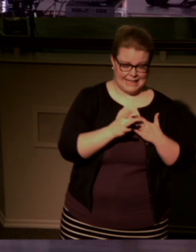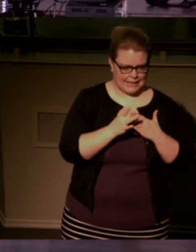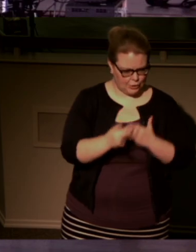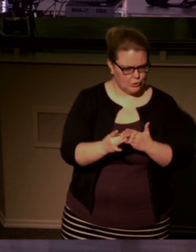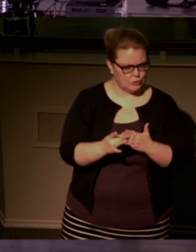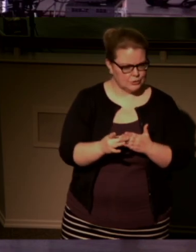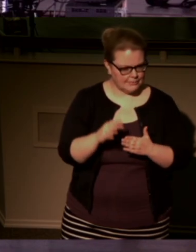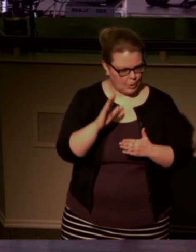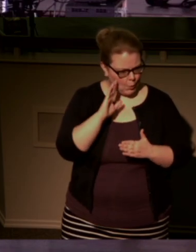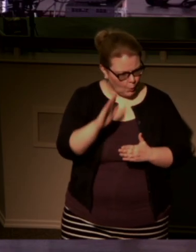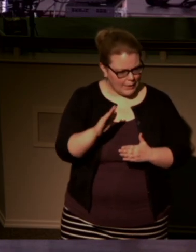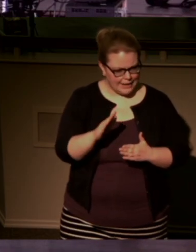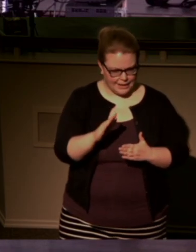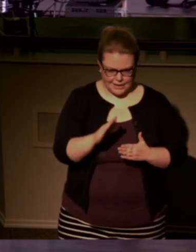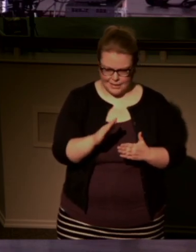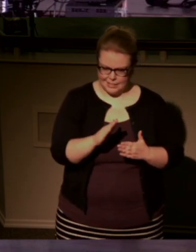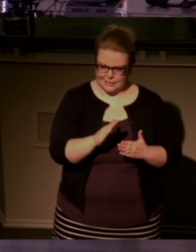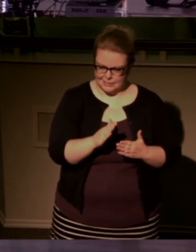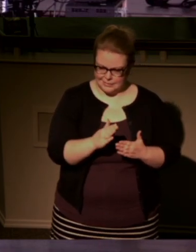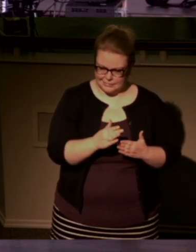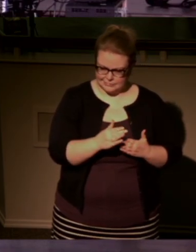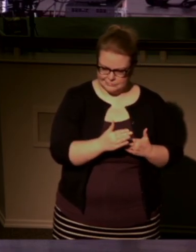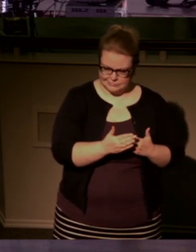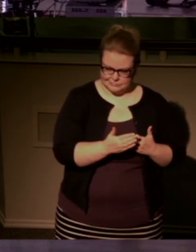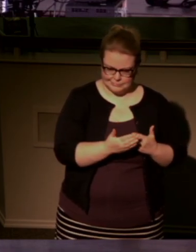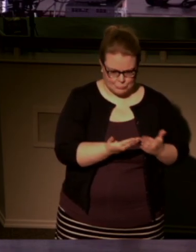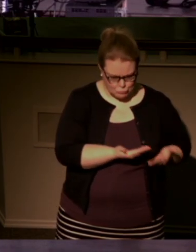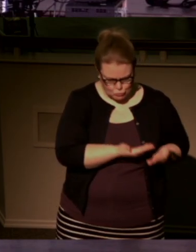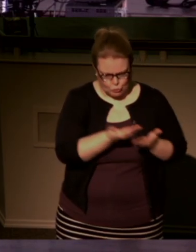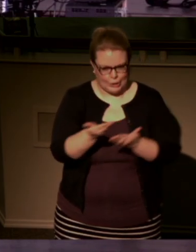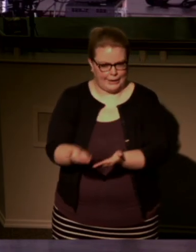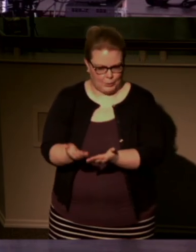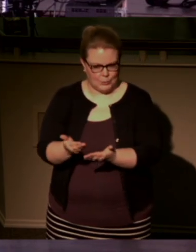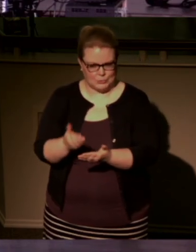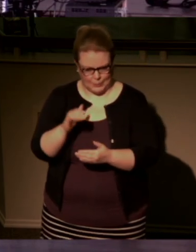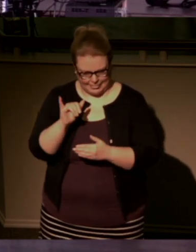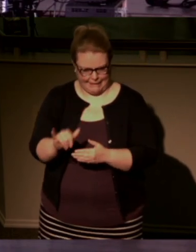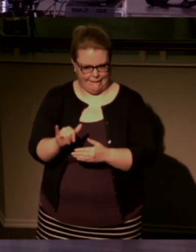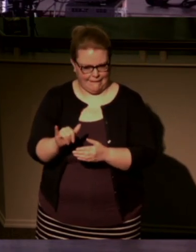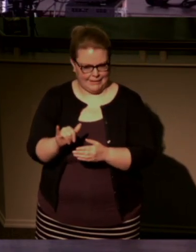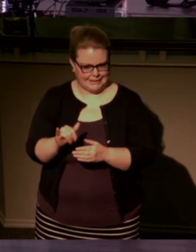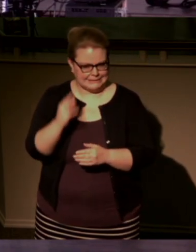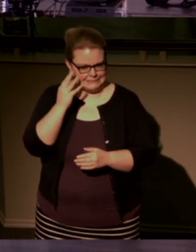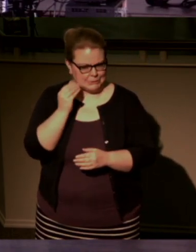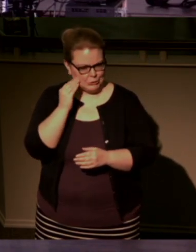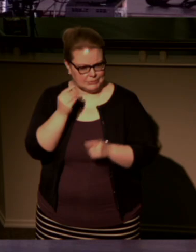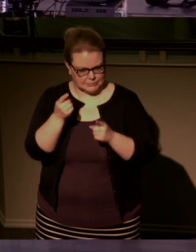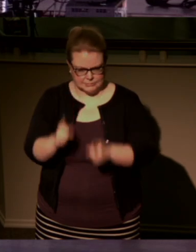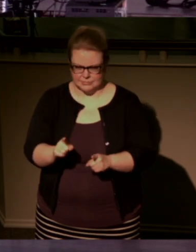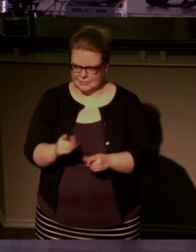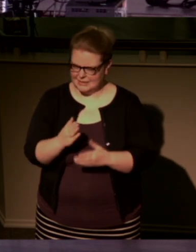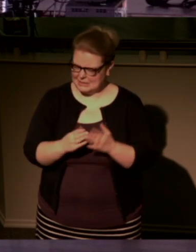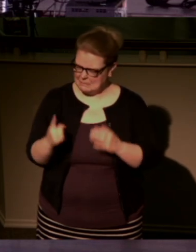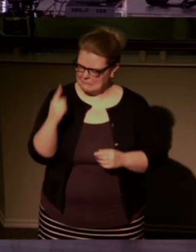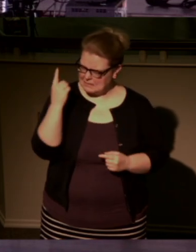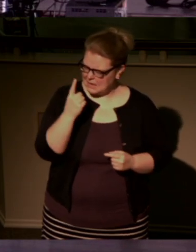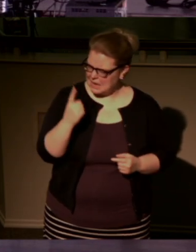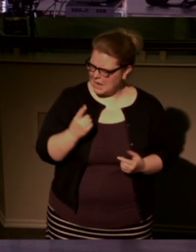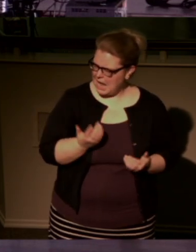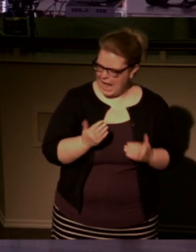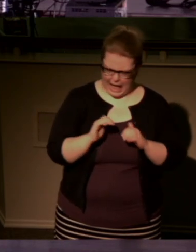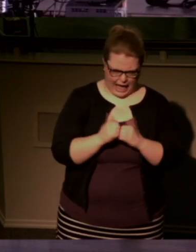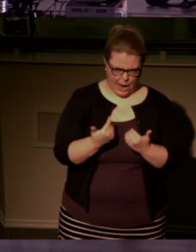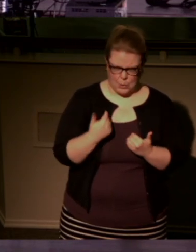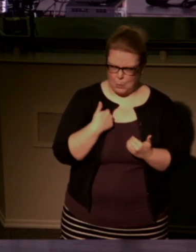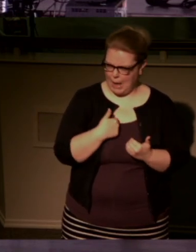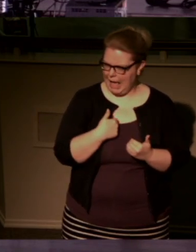you into the trial. God's leadership takes you into the trial. And some of you are like, man, how do I get out